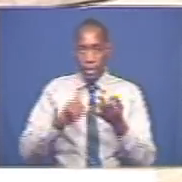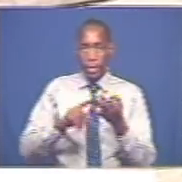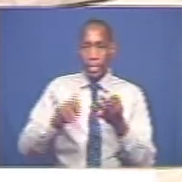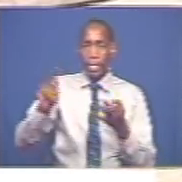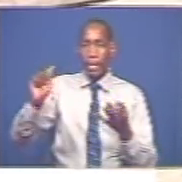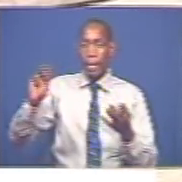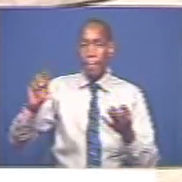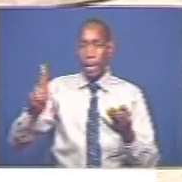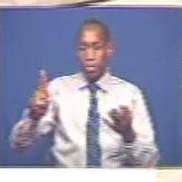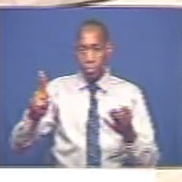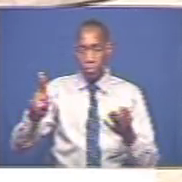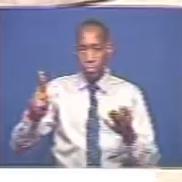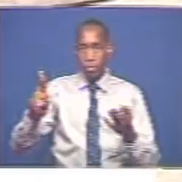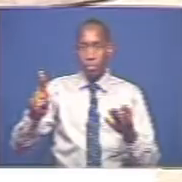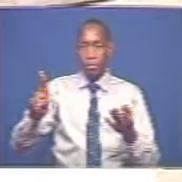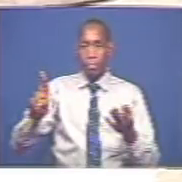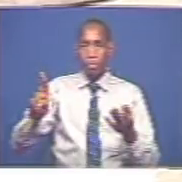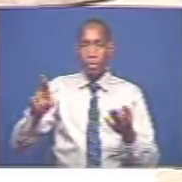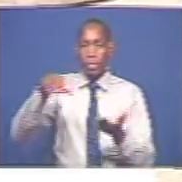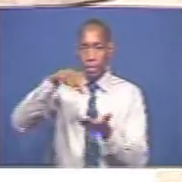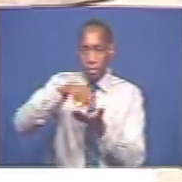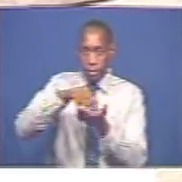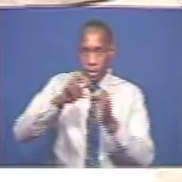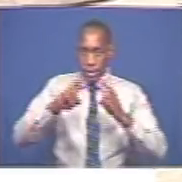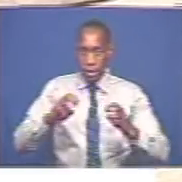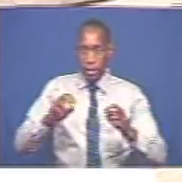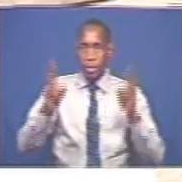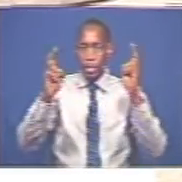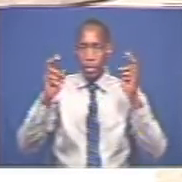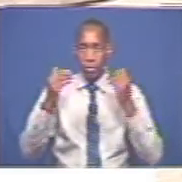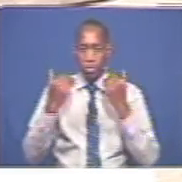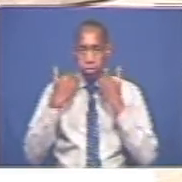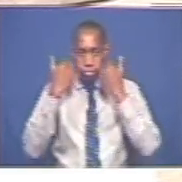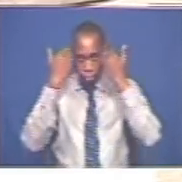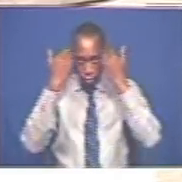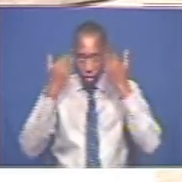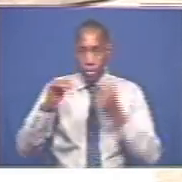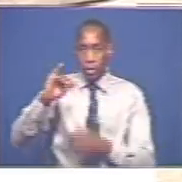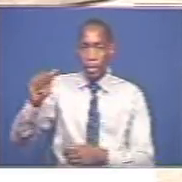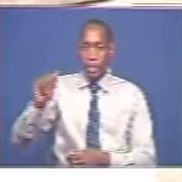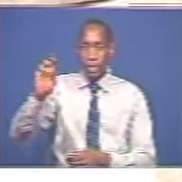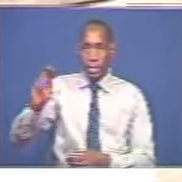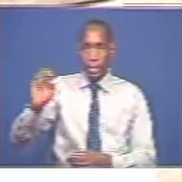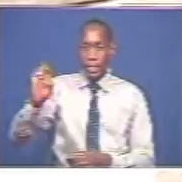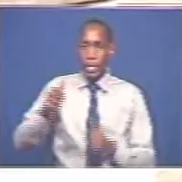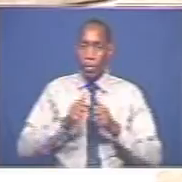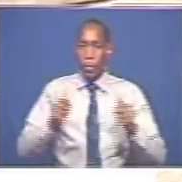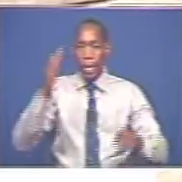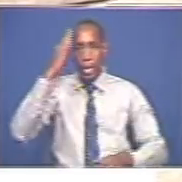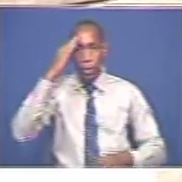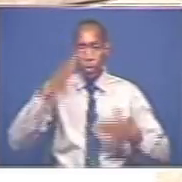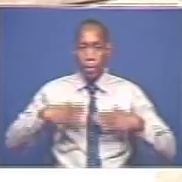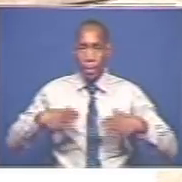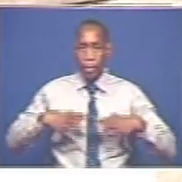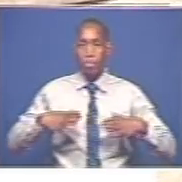Kamau, who is also speaking to us as a case study on the issues of depression. Jane Ngatia is very well much known to the audience, being